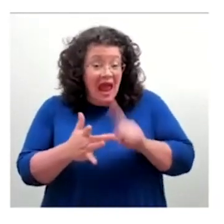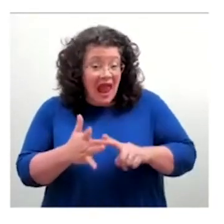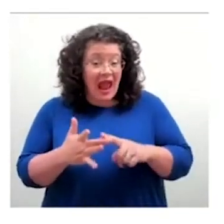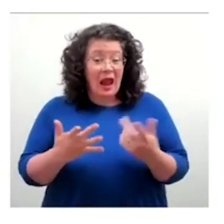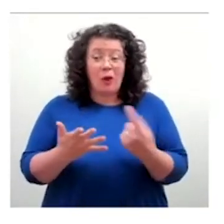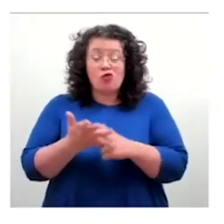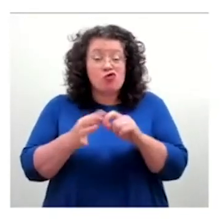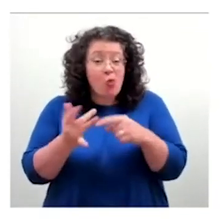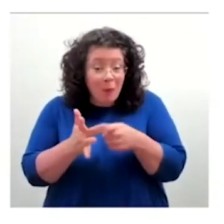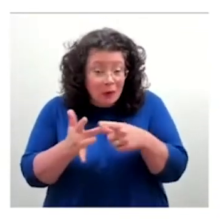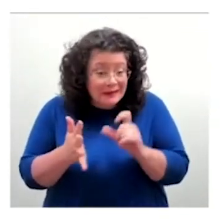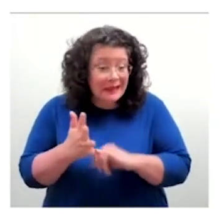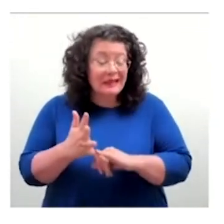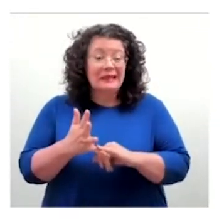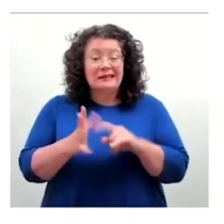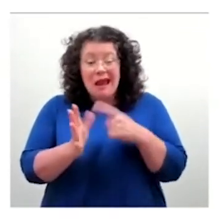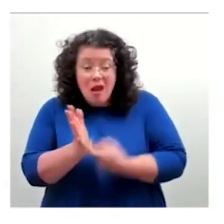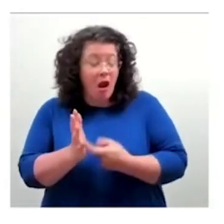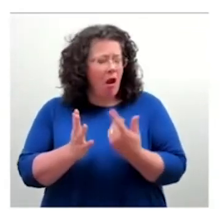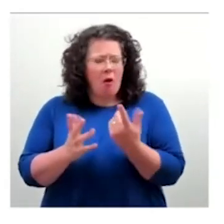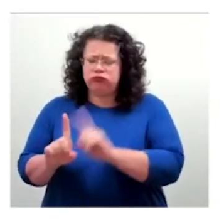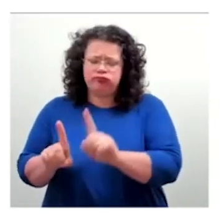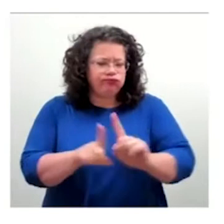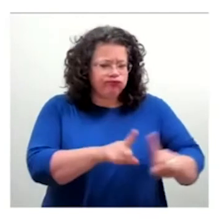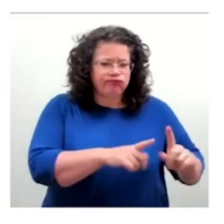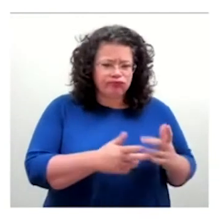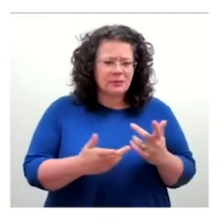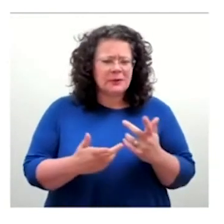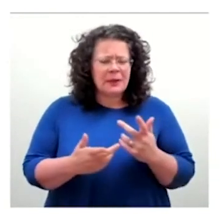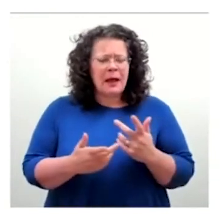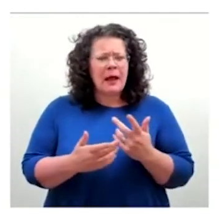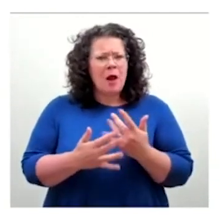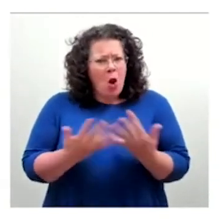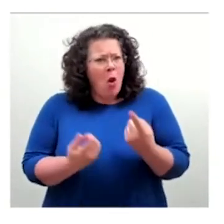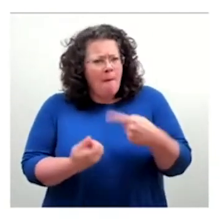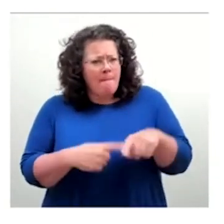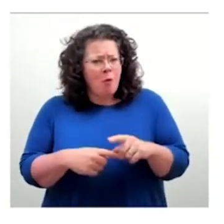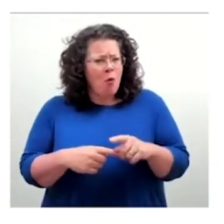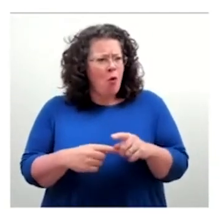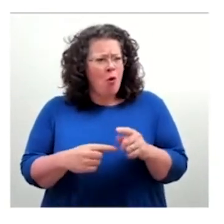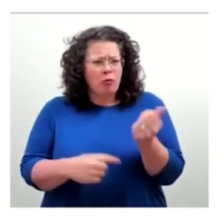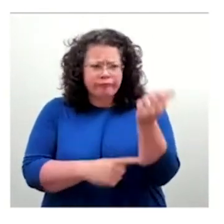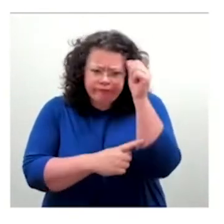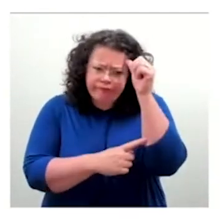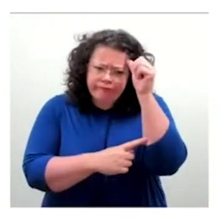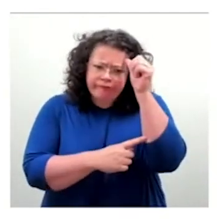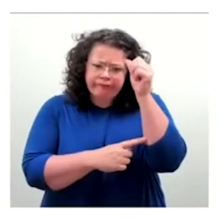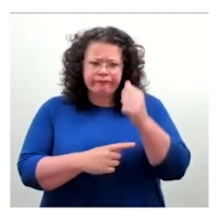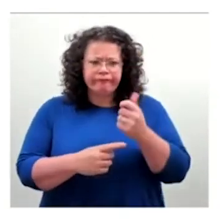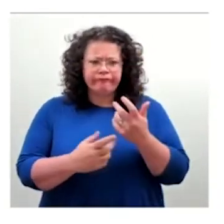given societal trends, could really actually make an incredible acceleration here.